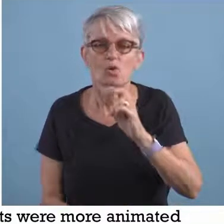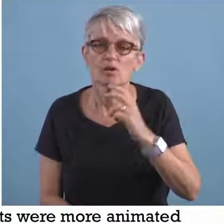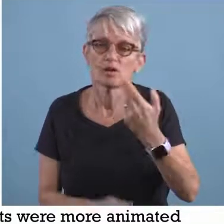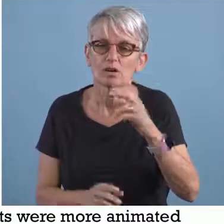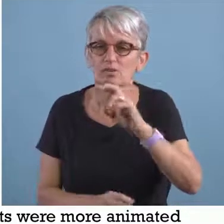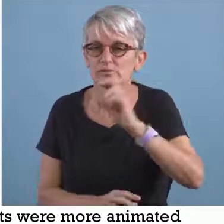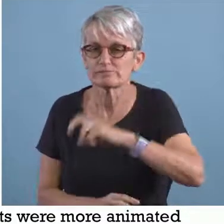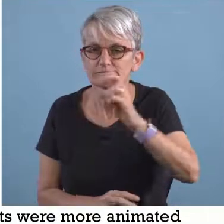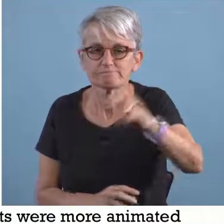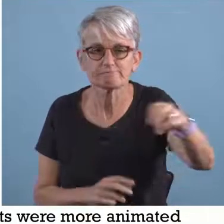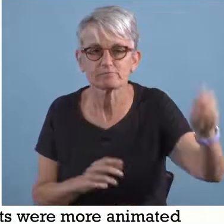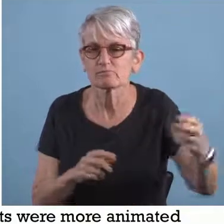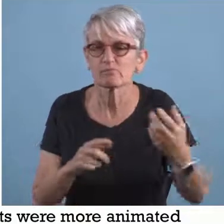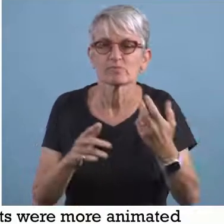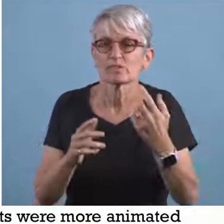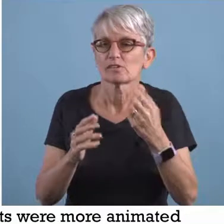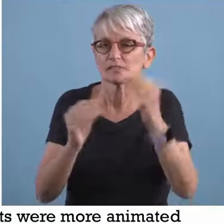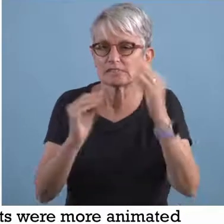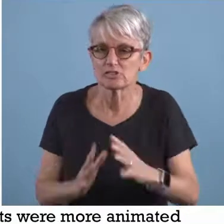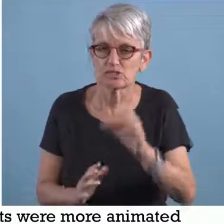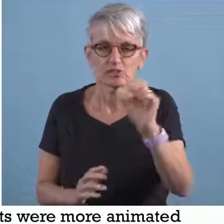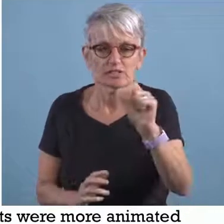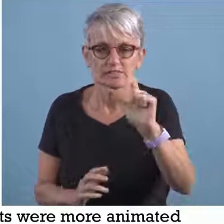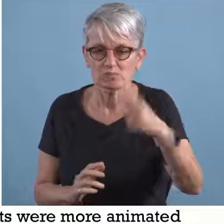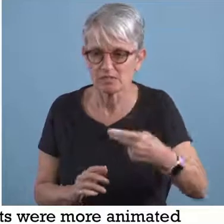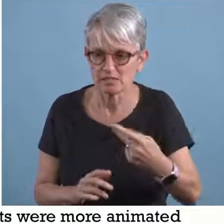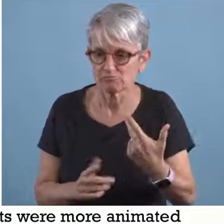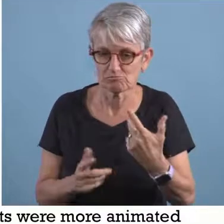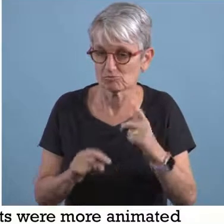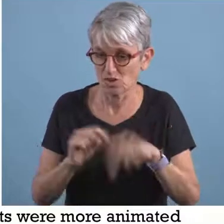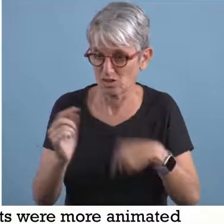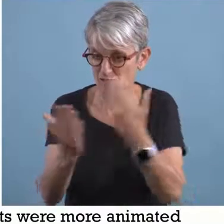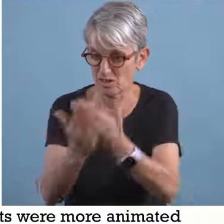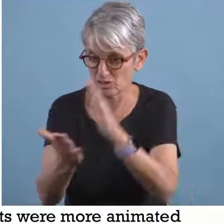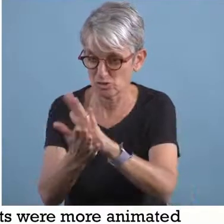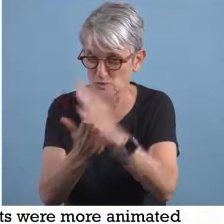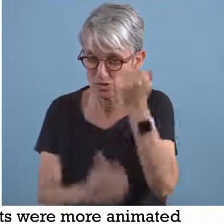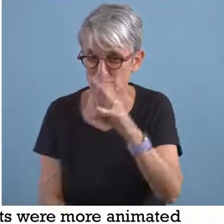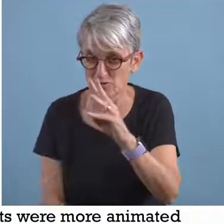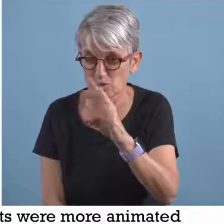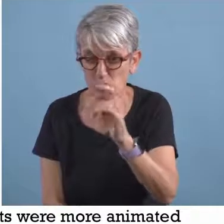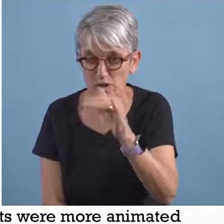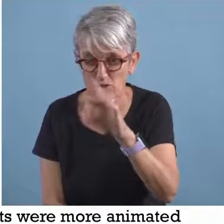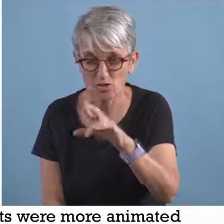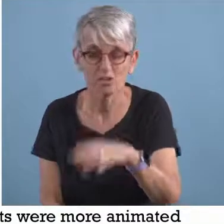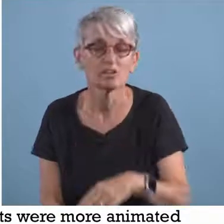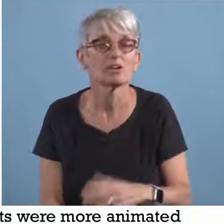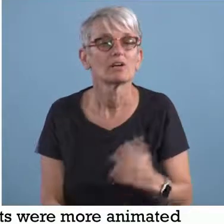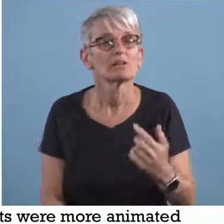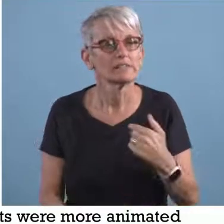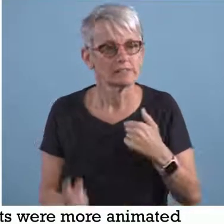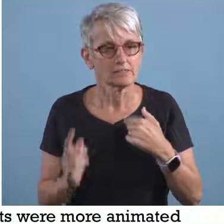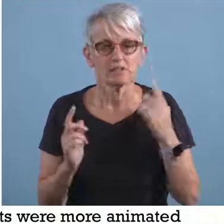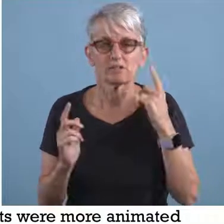SLP from getting to the school. And what I'm hearing around Colorado is people are very sensitive to